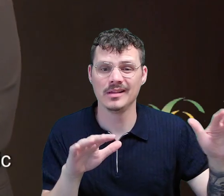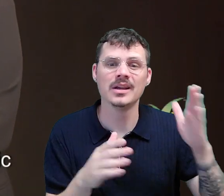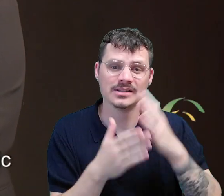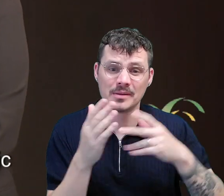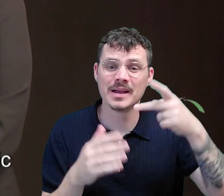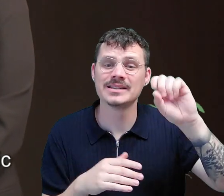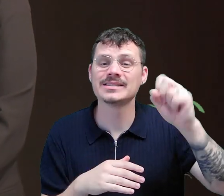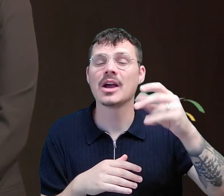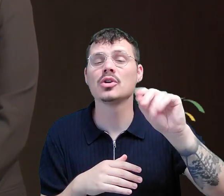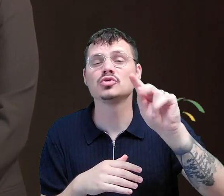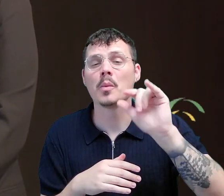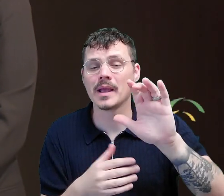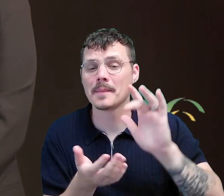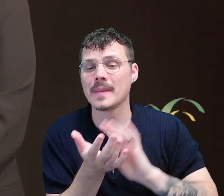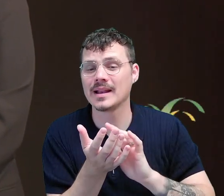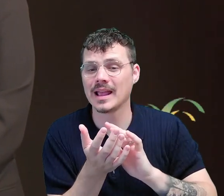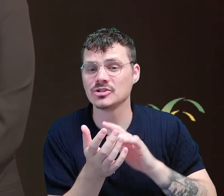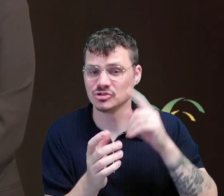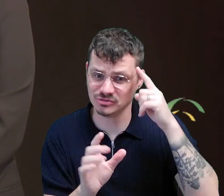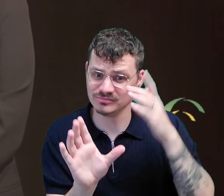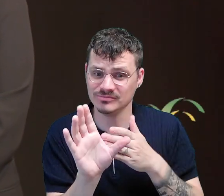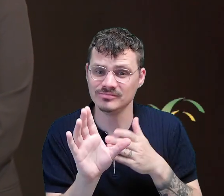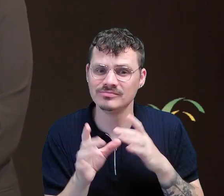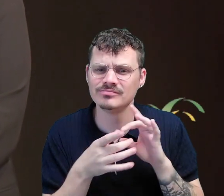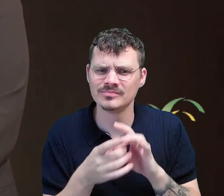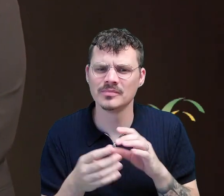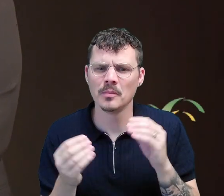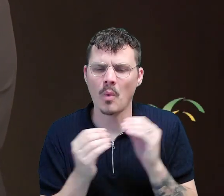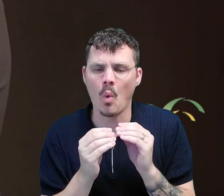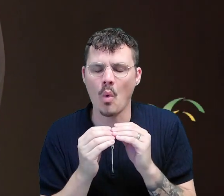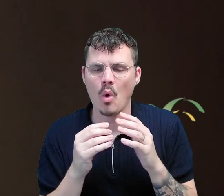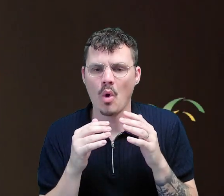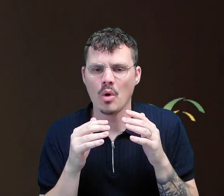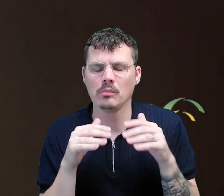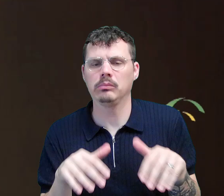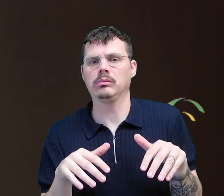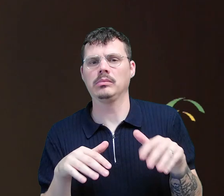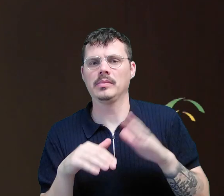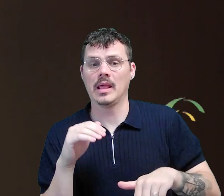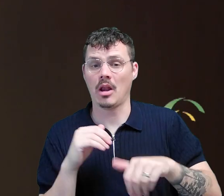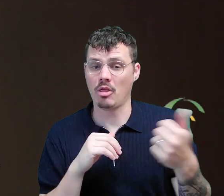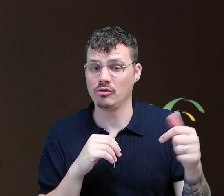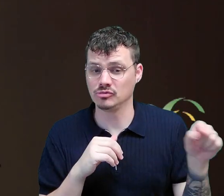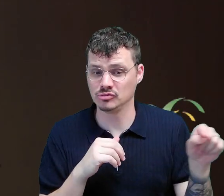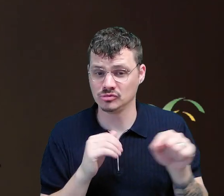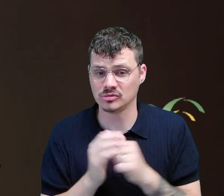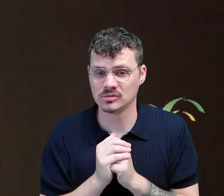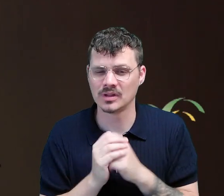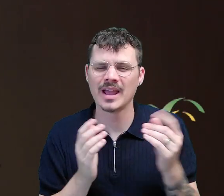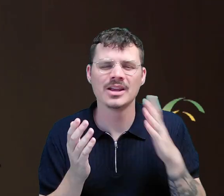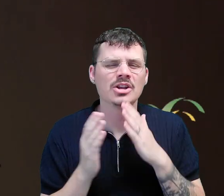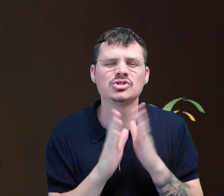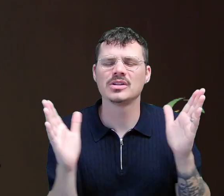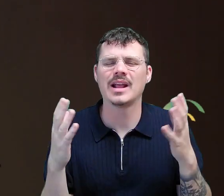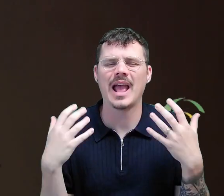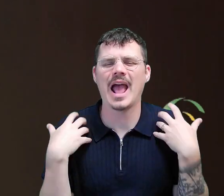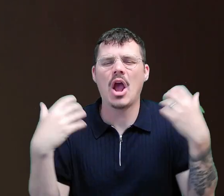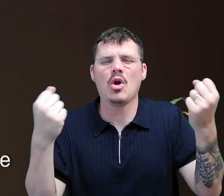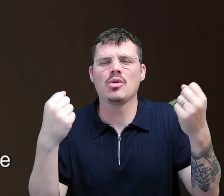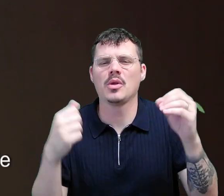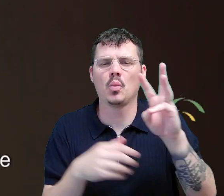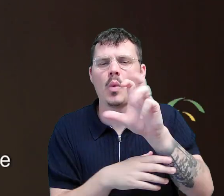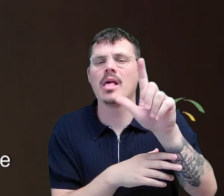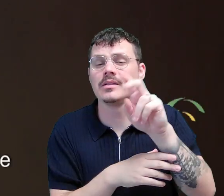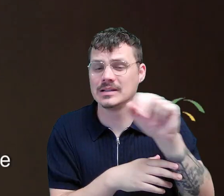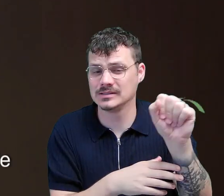some of the psychotropic medications, are a lot more stupefying than others. And general health and wellness.